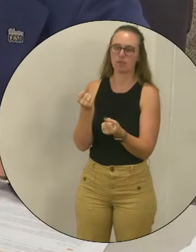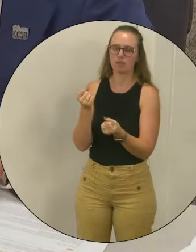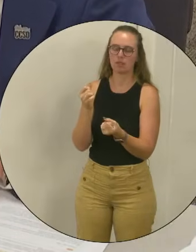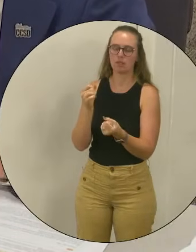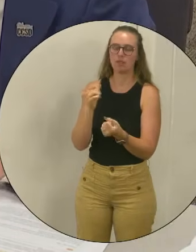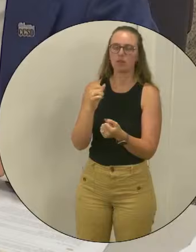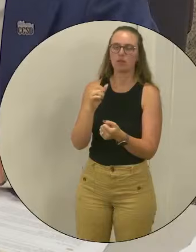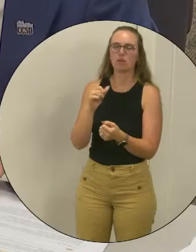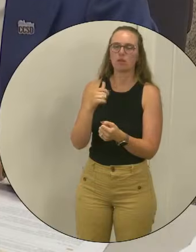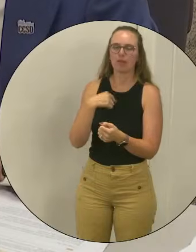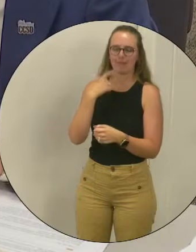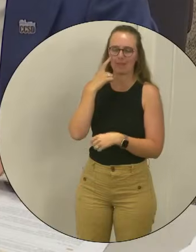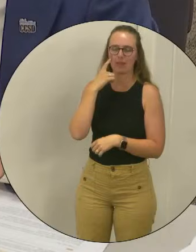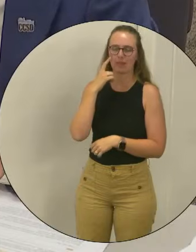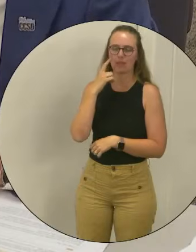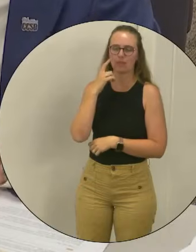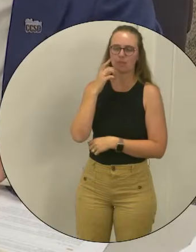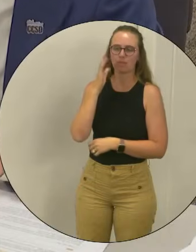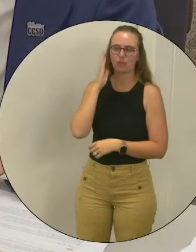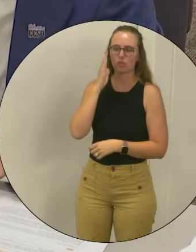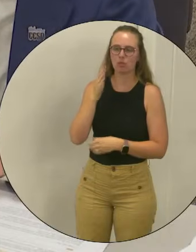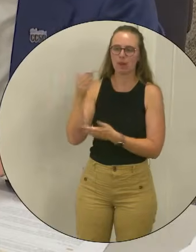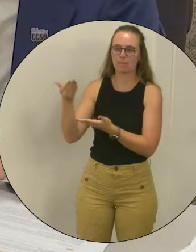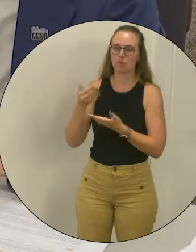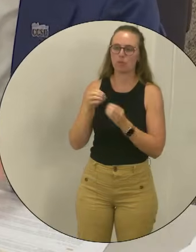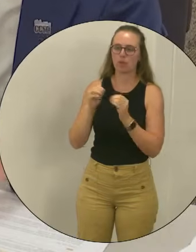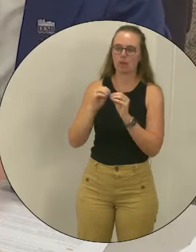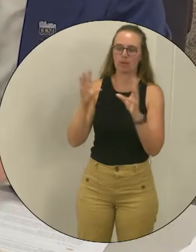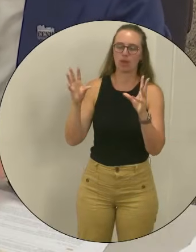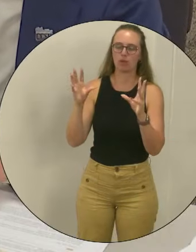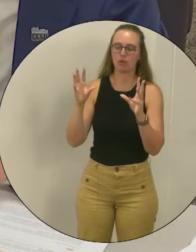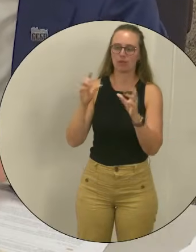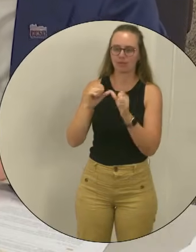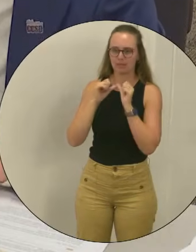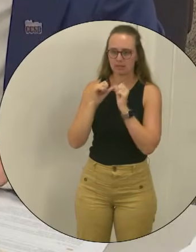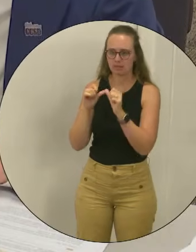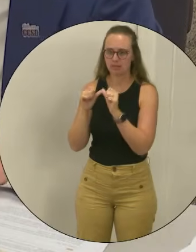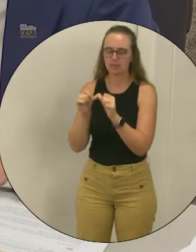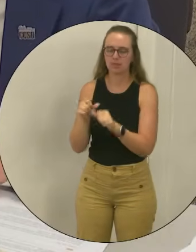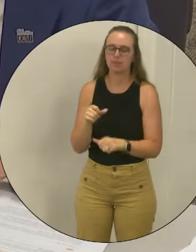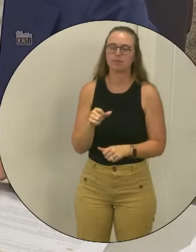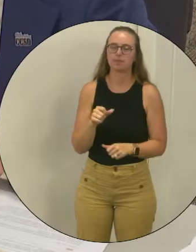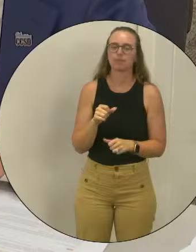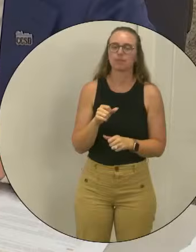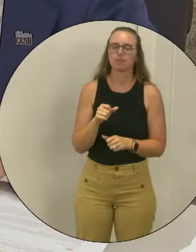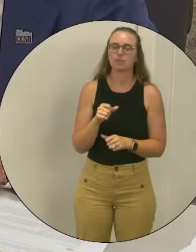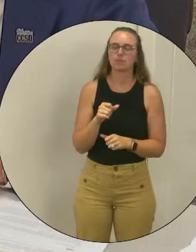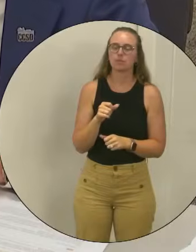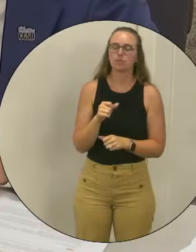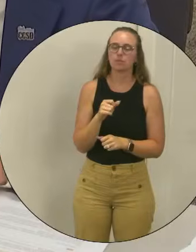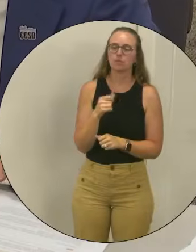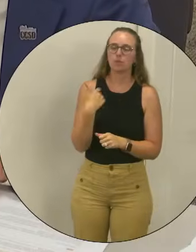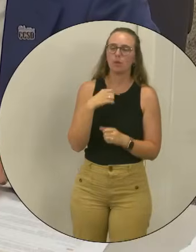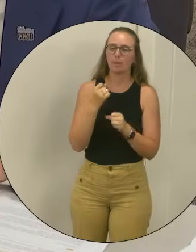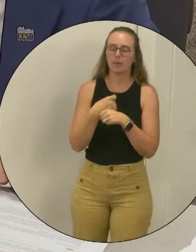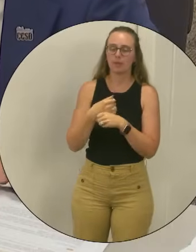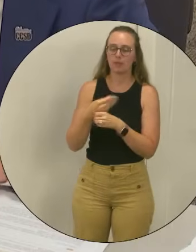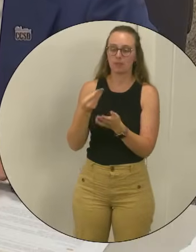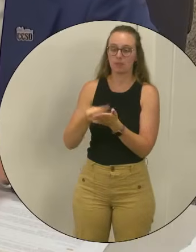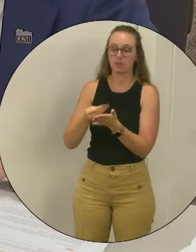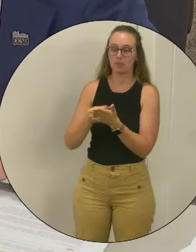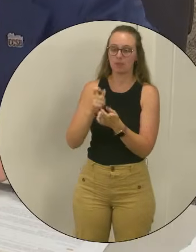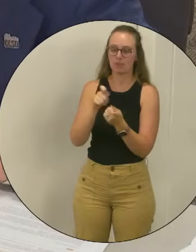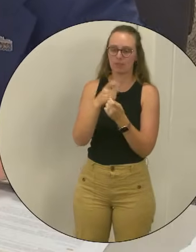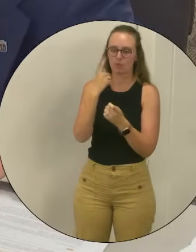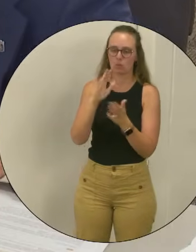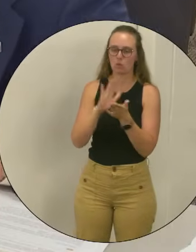say, I think this would be, bring a little bit more clarity and consistency when we're making our budgets, particularly for